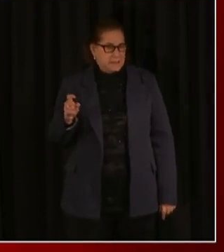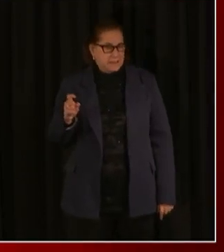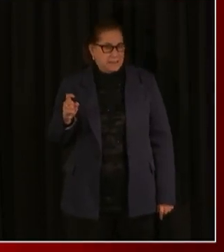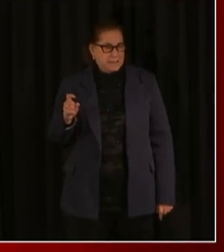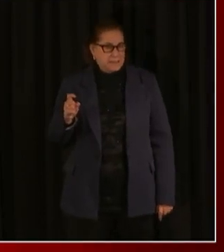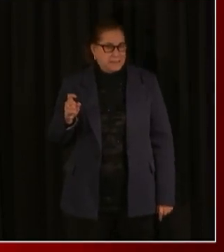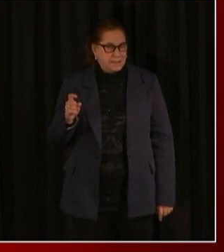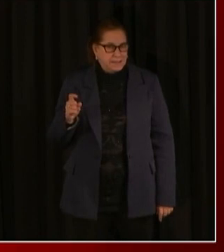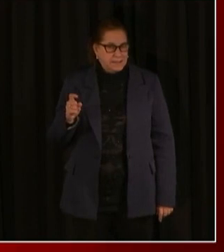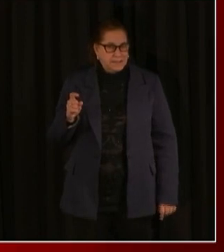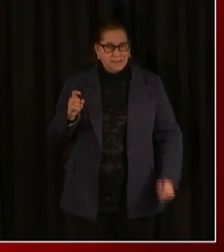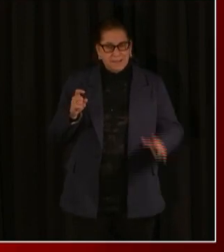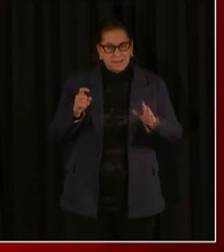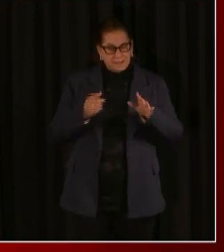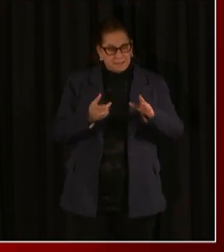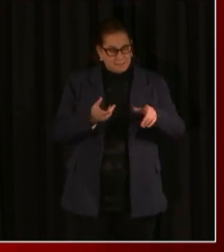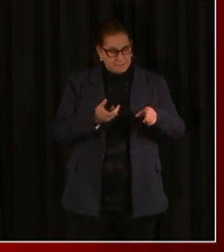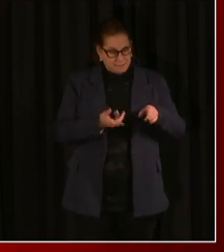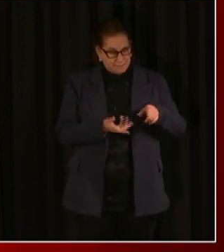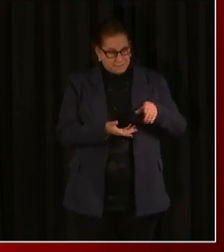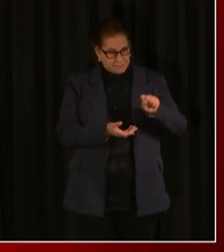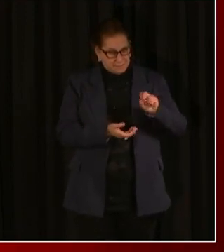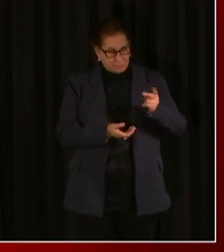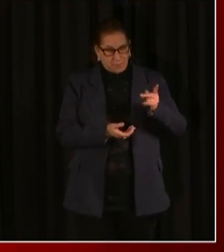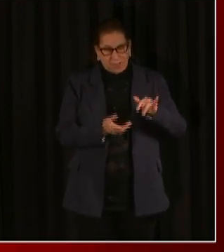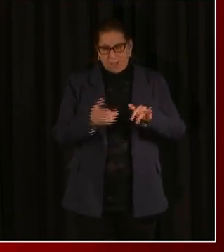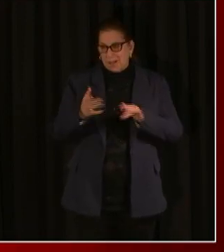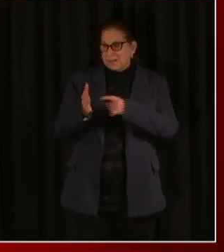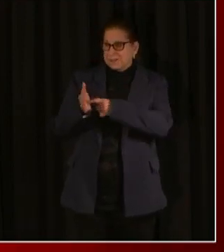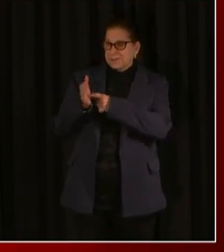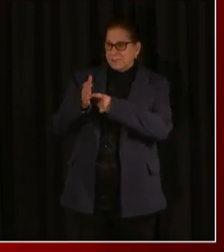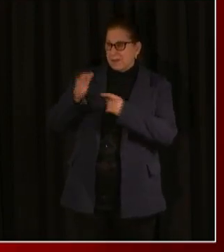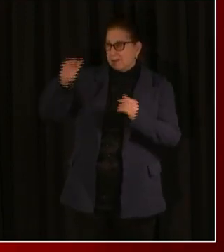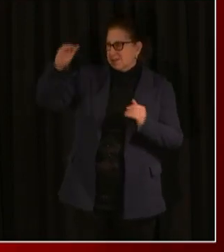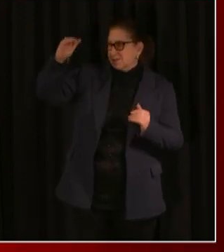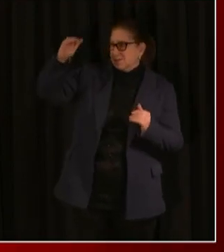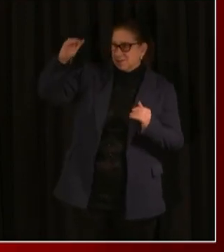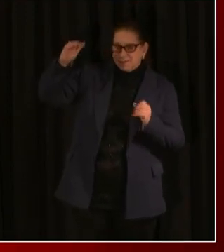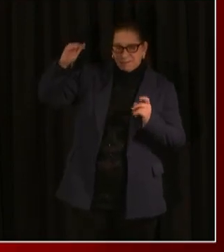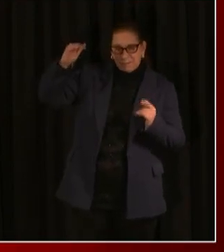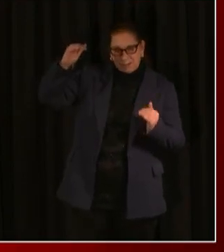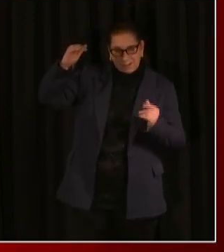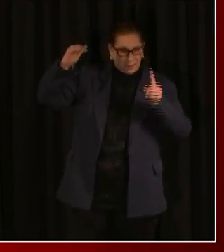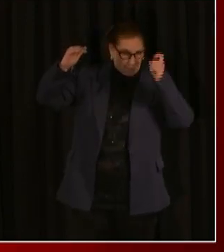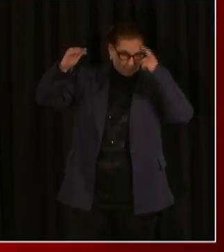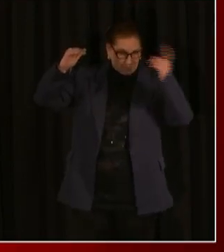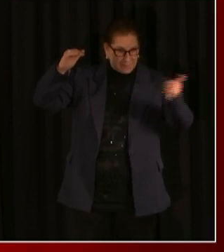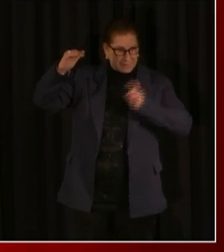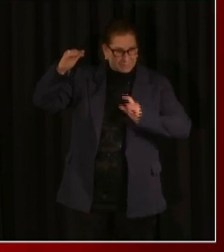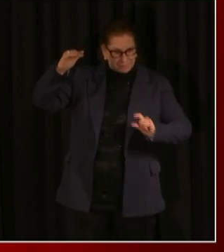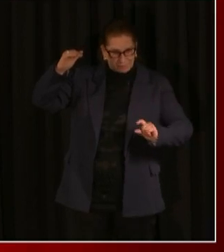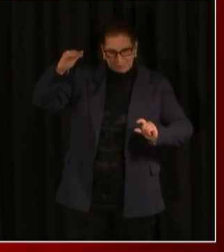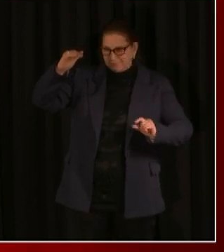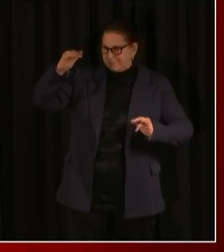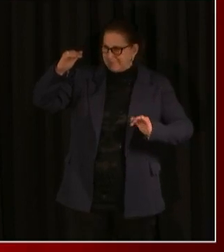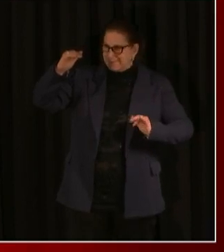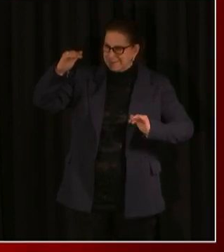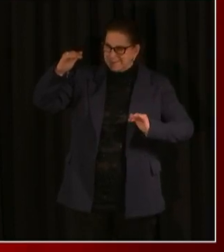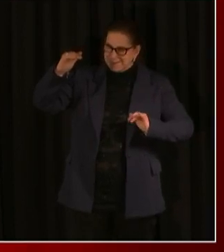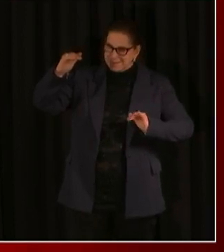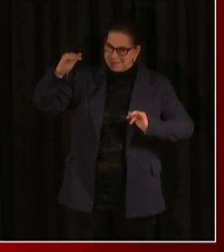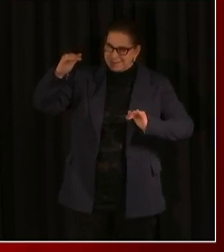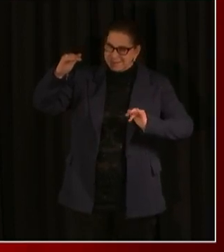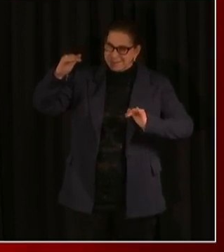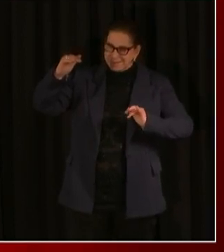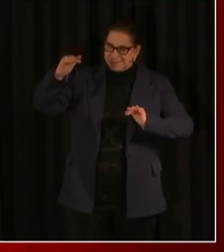it that we have in the community and protect the lives of our residents and our workforce. DC receives about